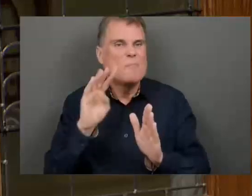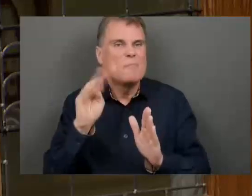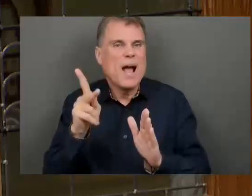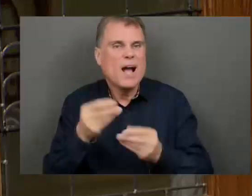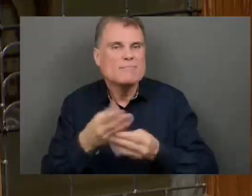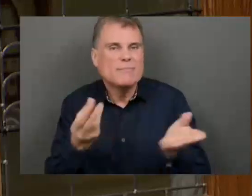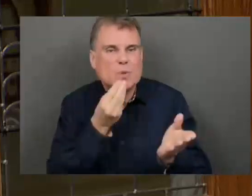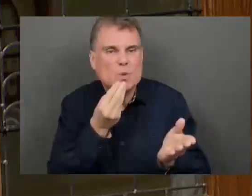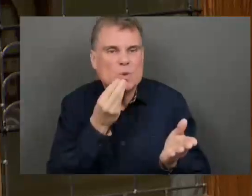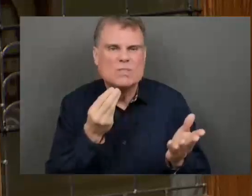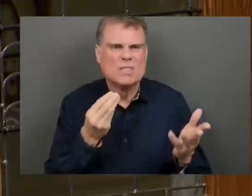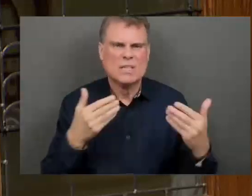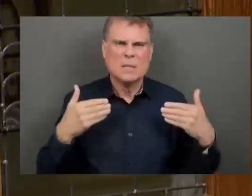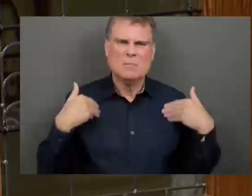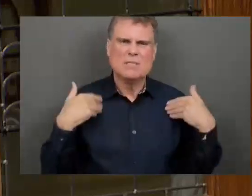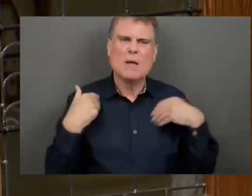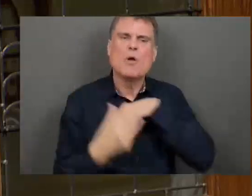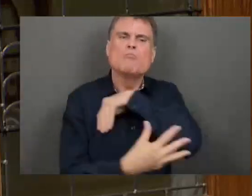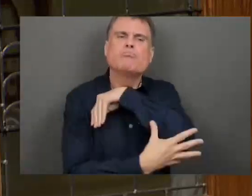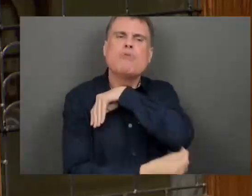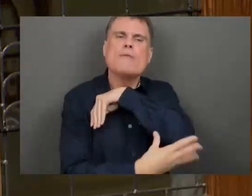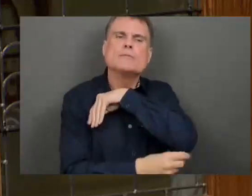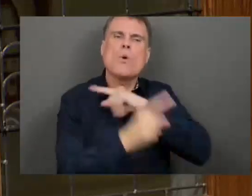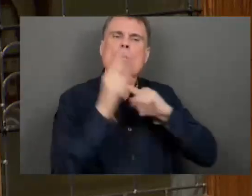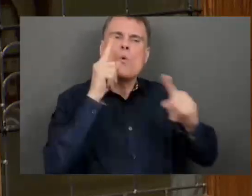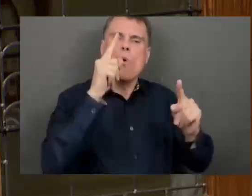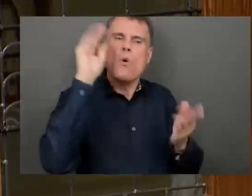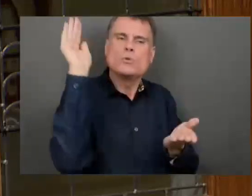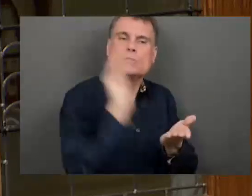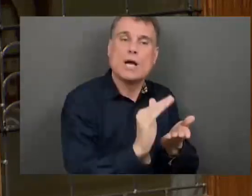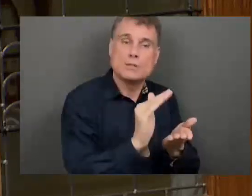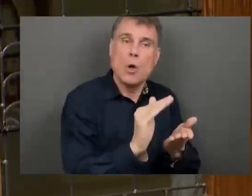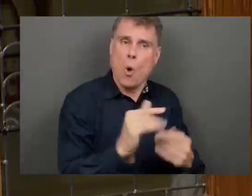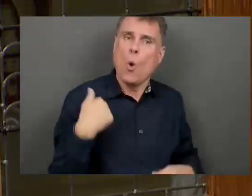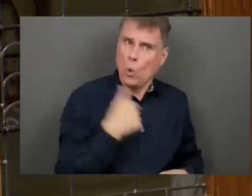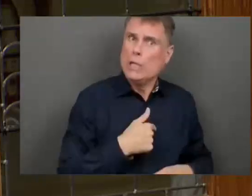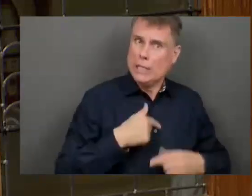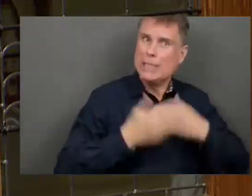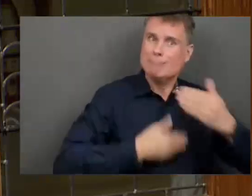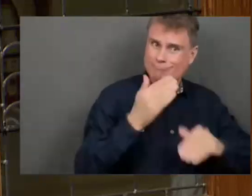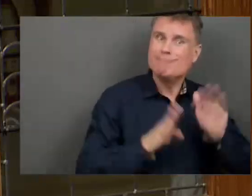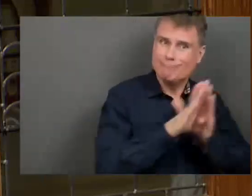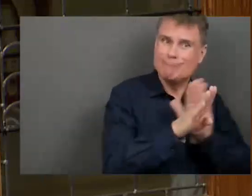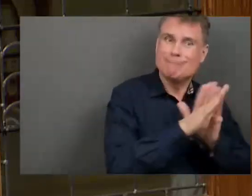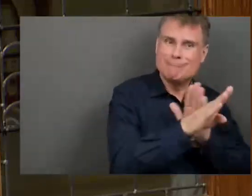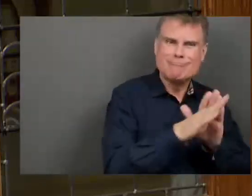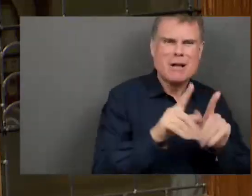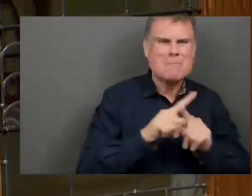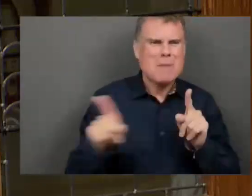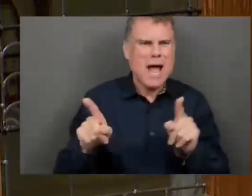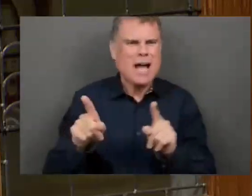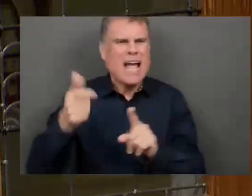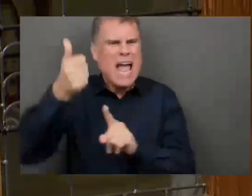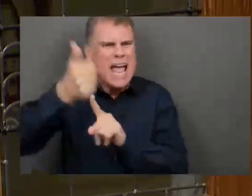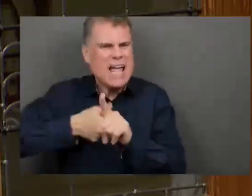claim progress when every independent measure shows her ministry is failing across the board?